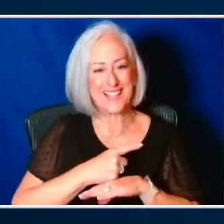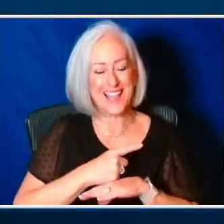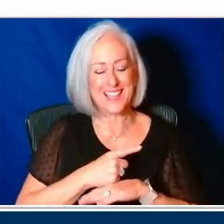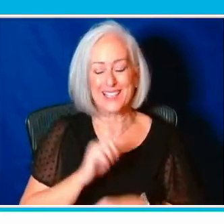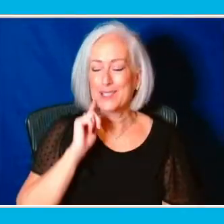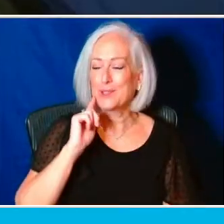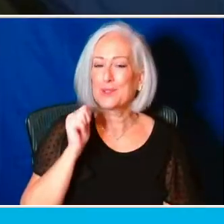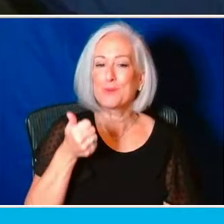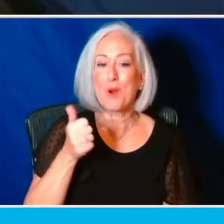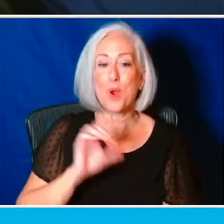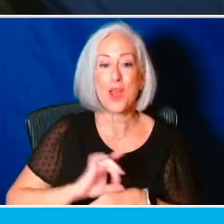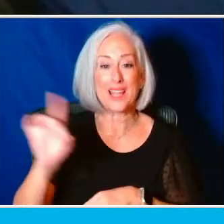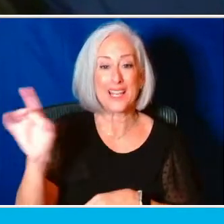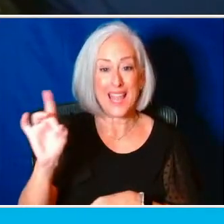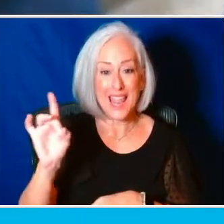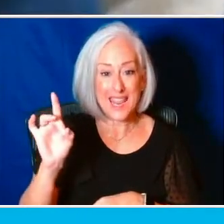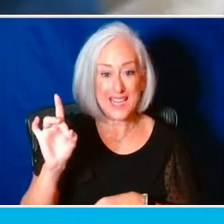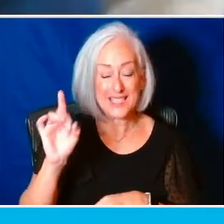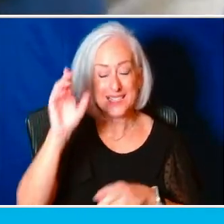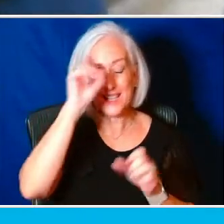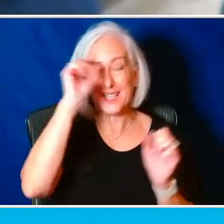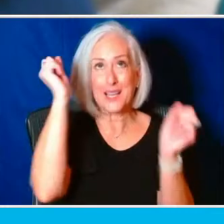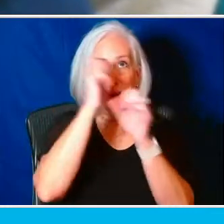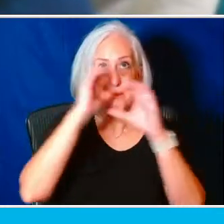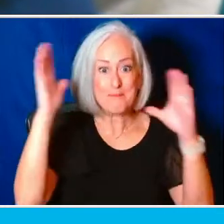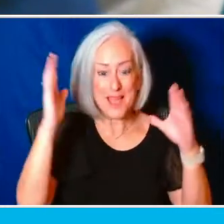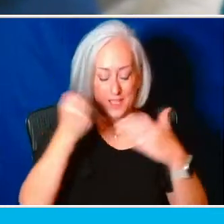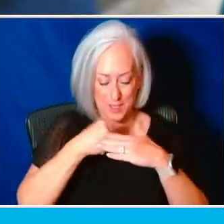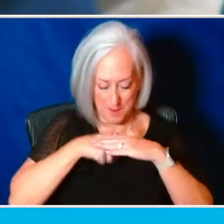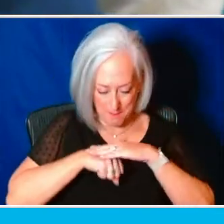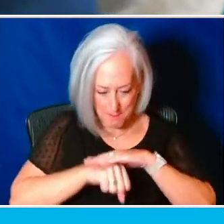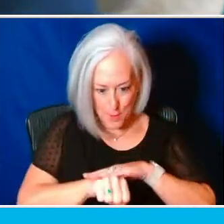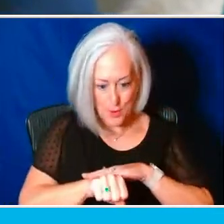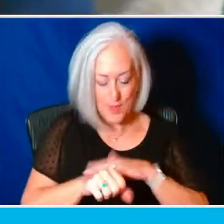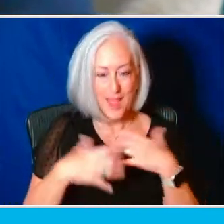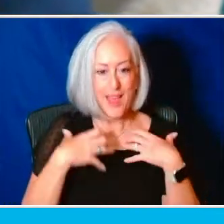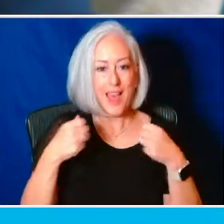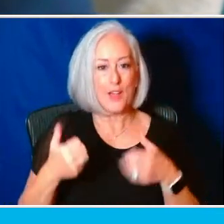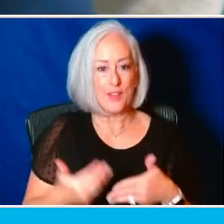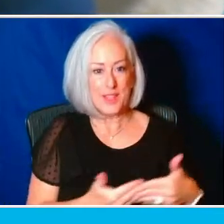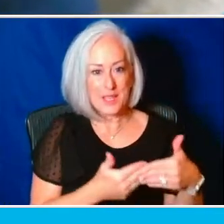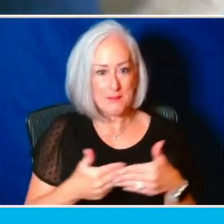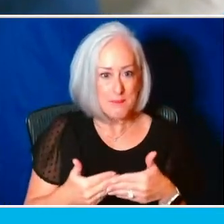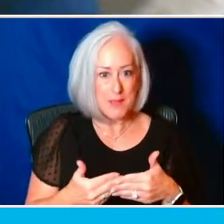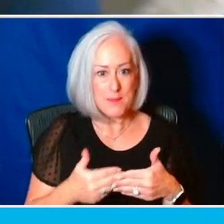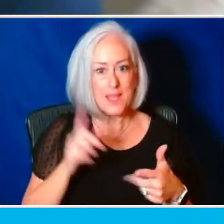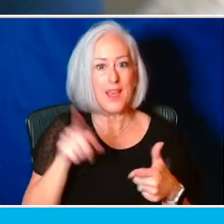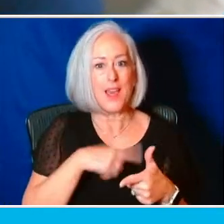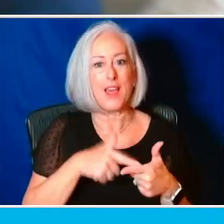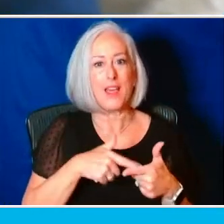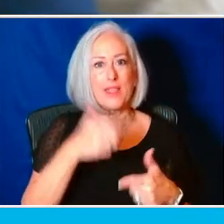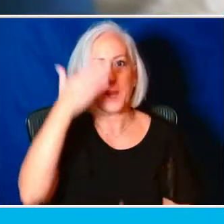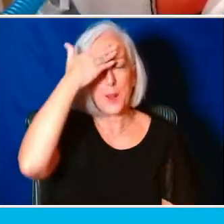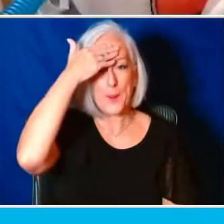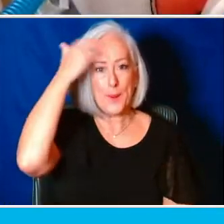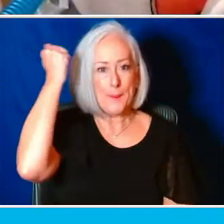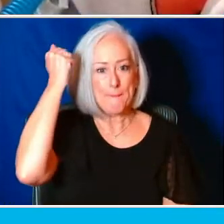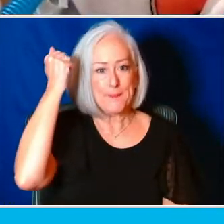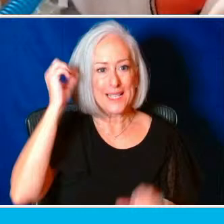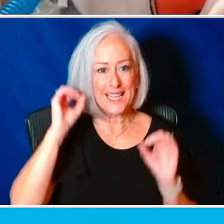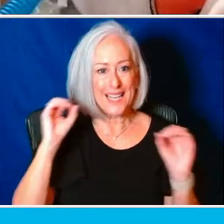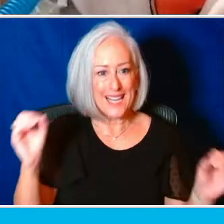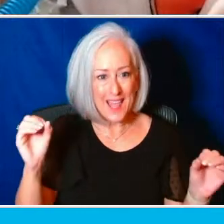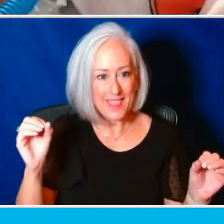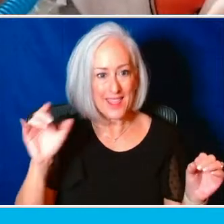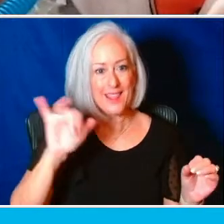Medical Update. Imagine giving birth to a healthy baby and remembering none of it. That's what happened to this mom put into